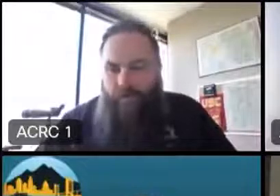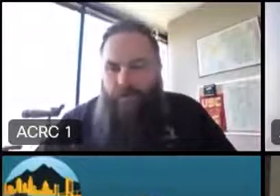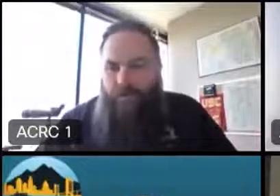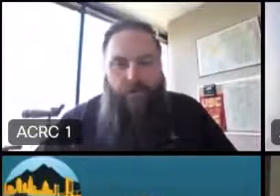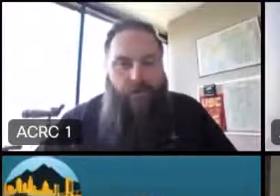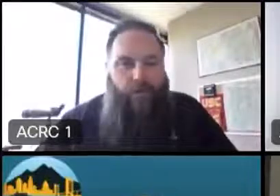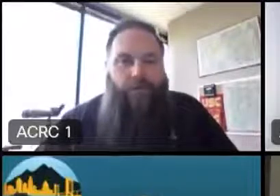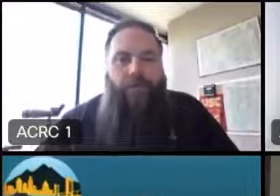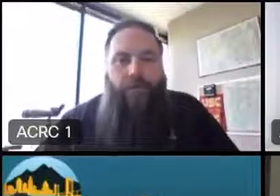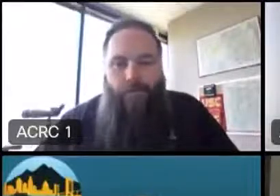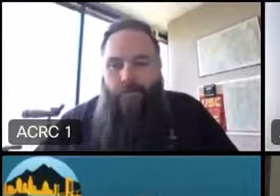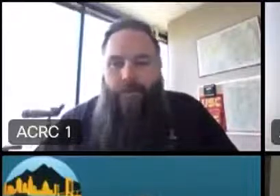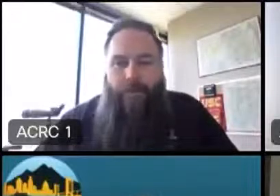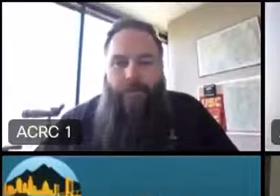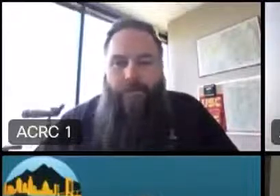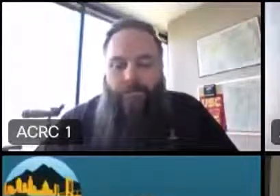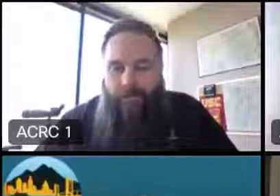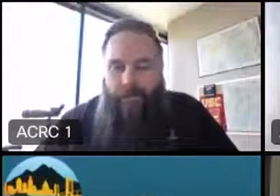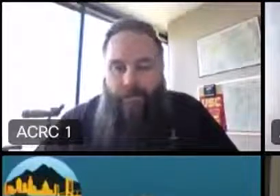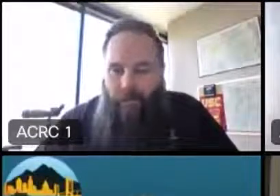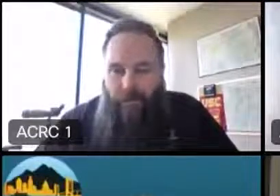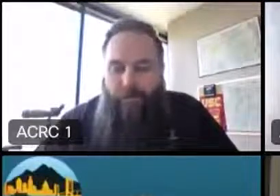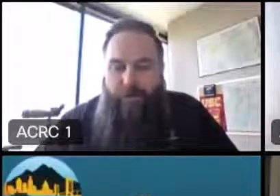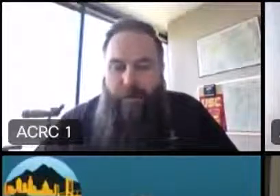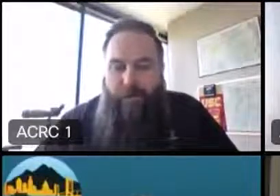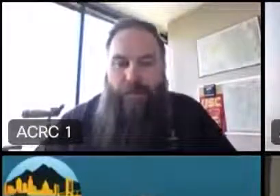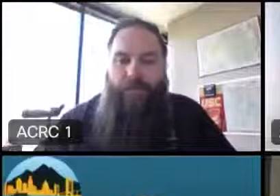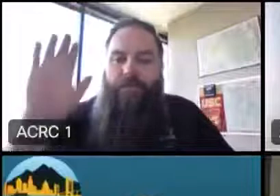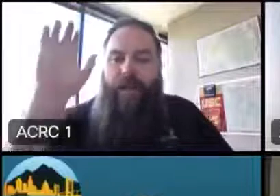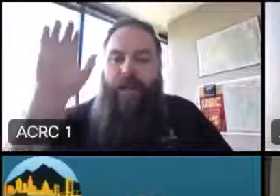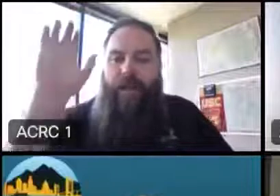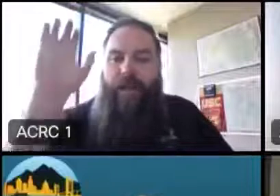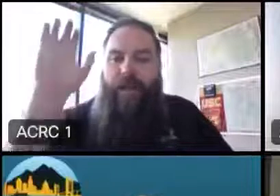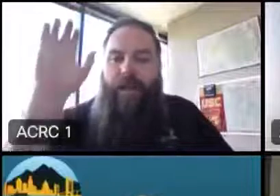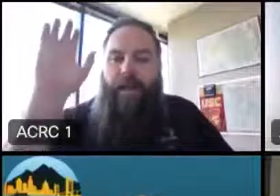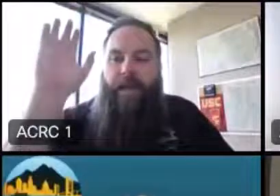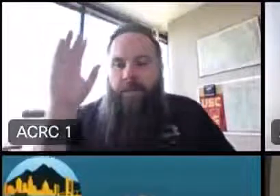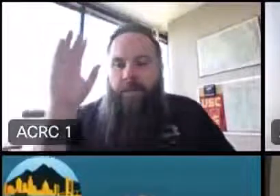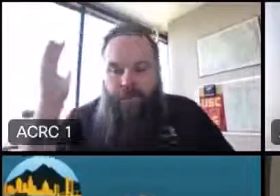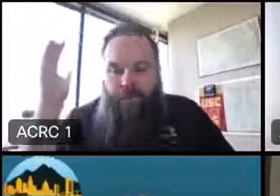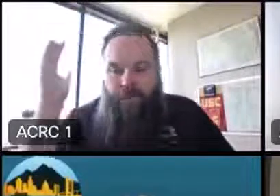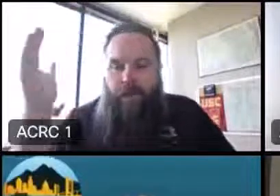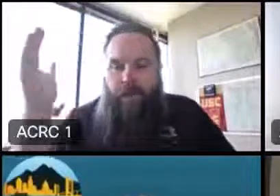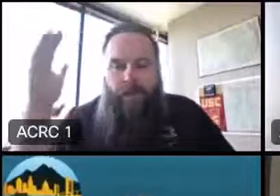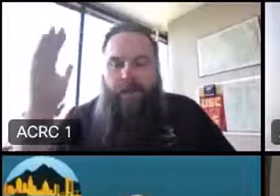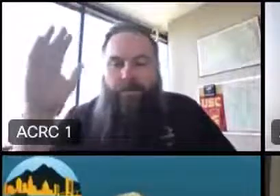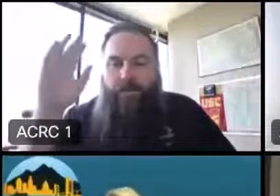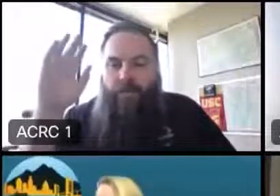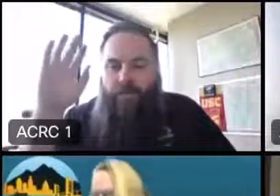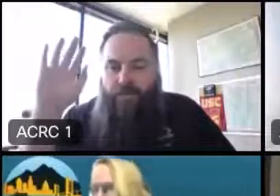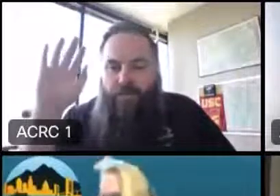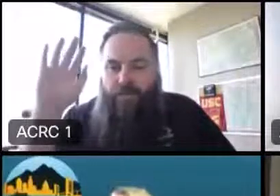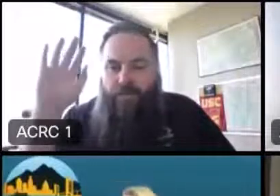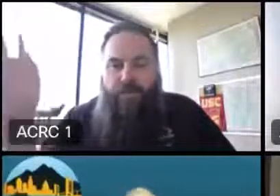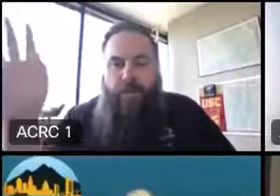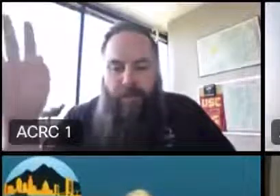187 vendors of ours completed their surveys, if I'm looking at that correctly. I haven't seen the money anywhere in an allocation